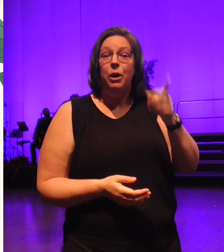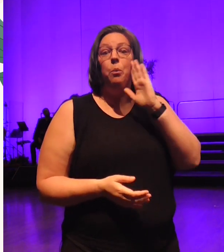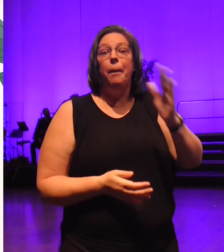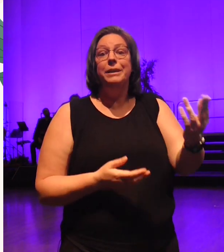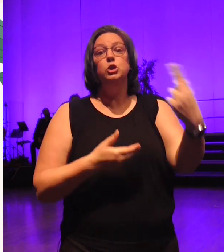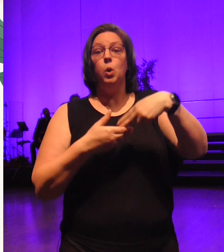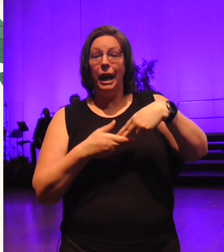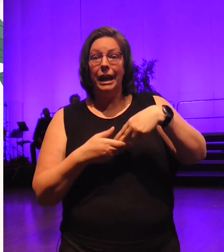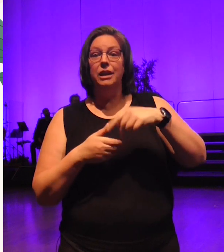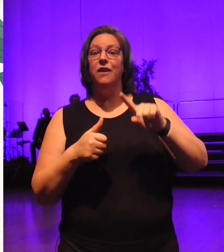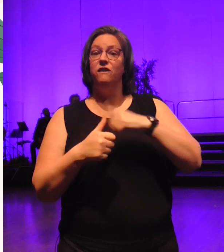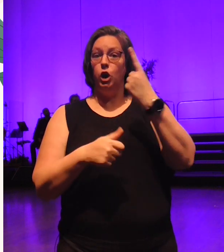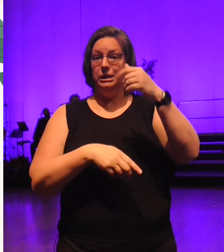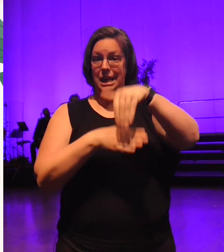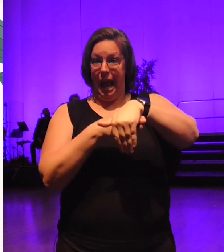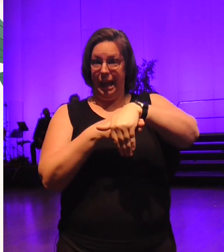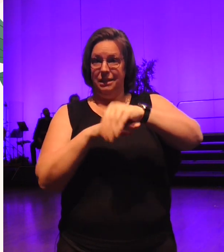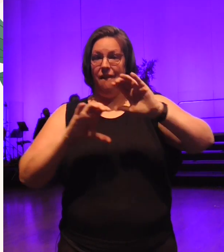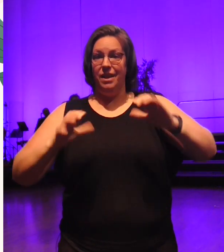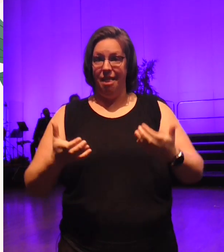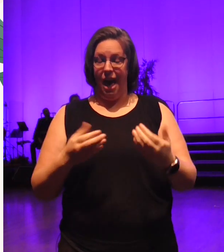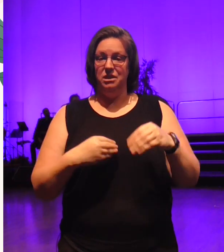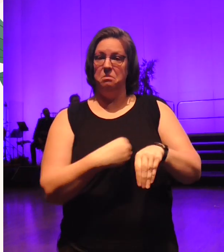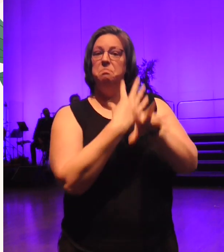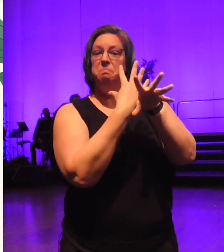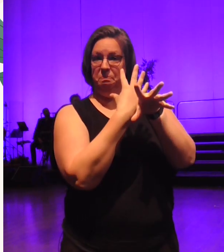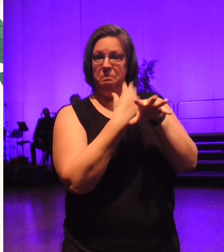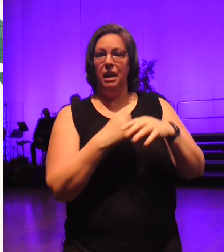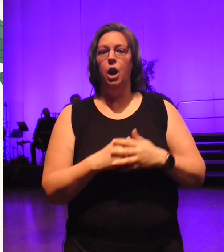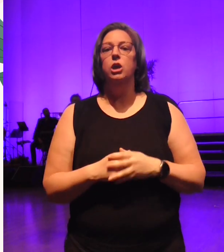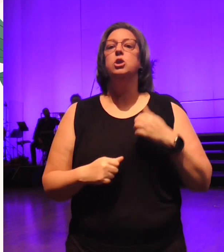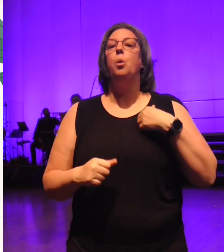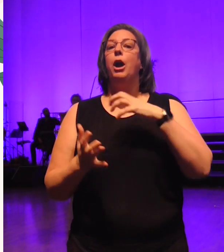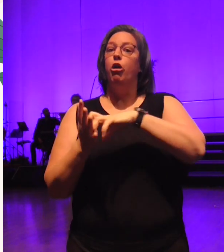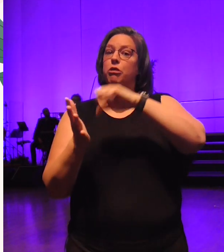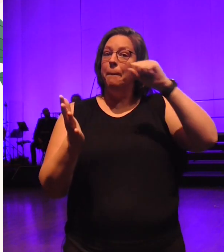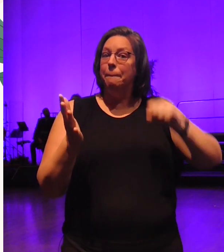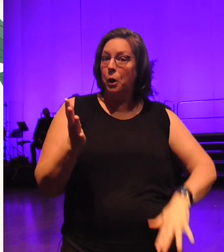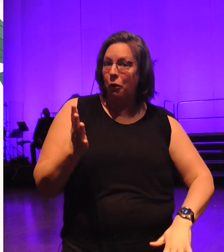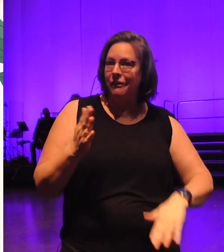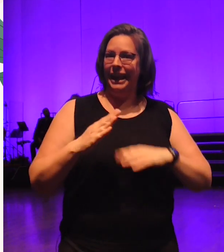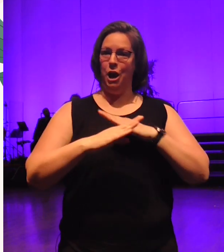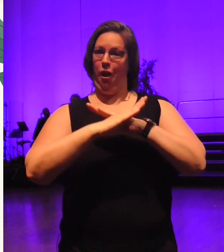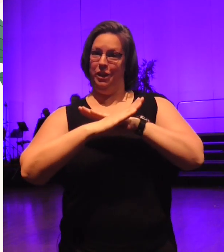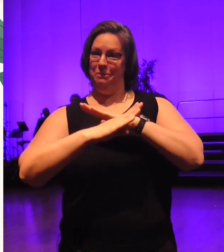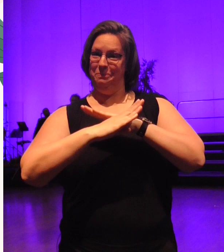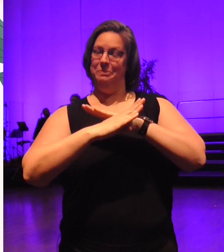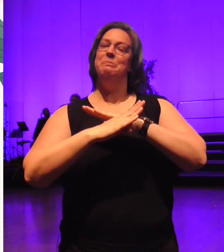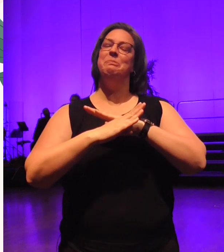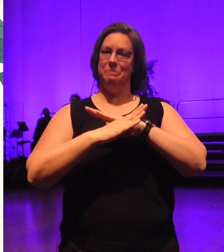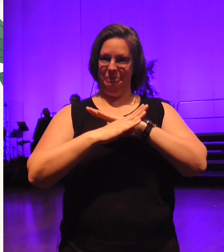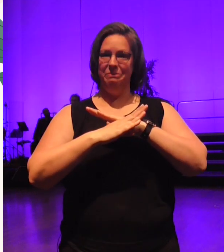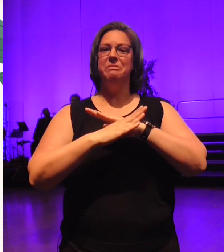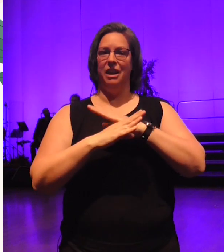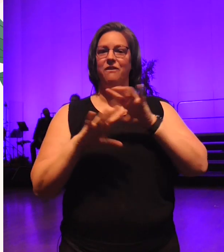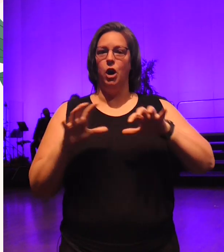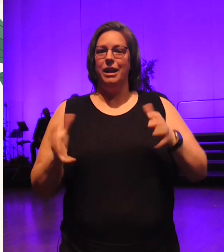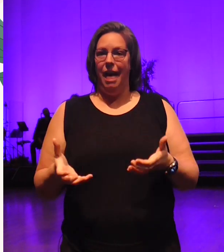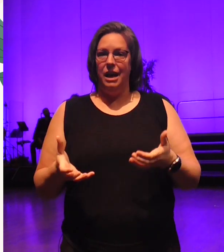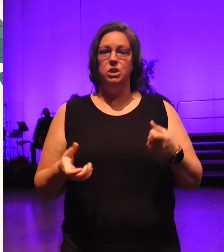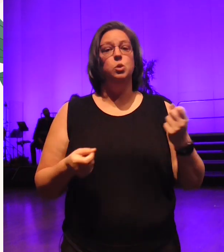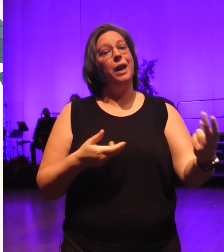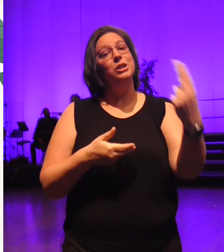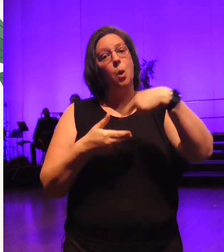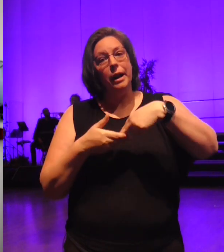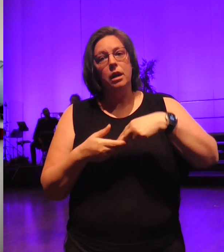class. We're removing all resistance that you might have to this class so you can join us and pay whatever works for you. It's a